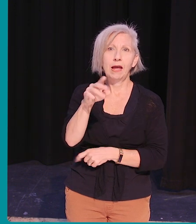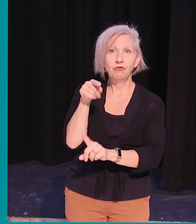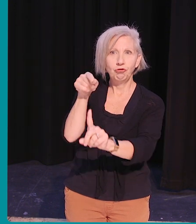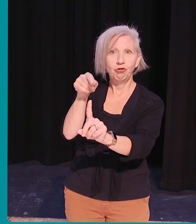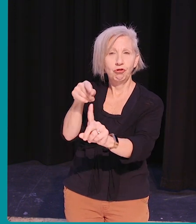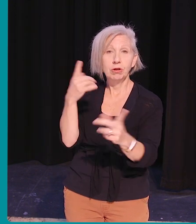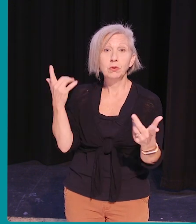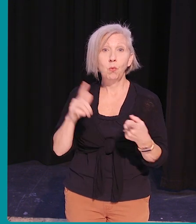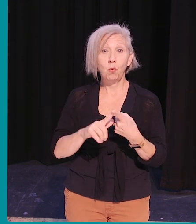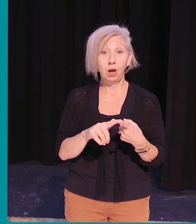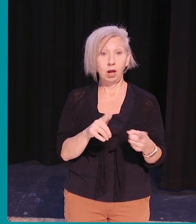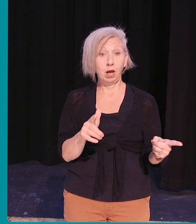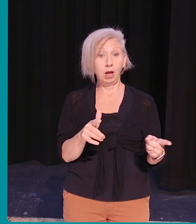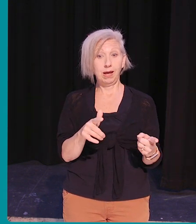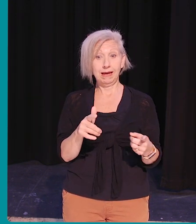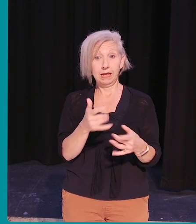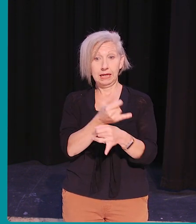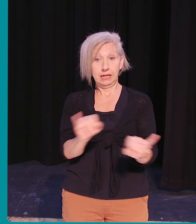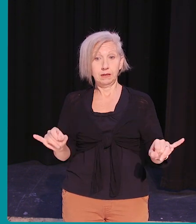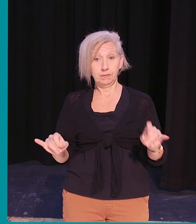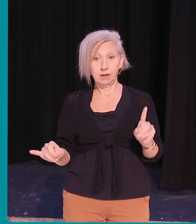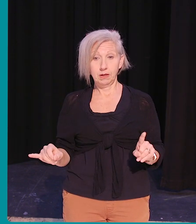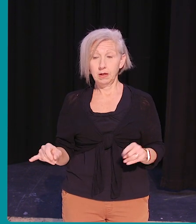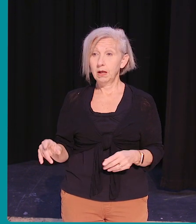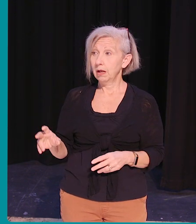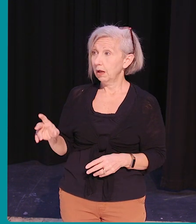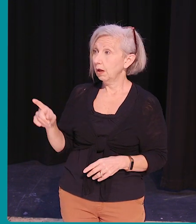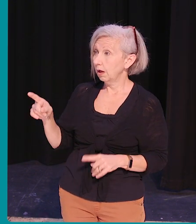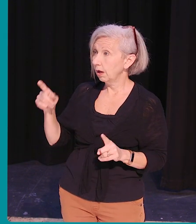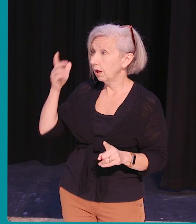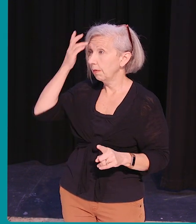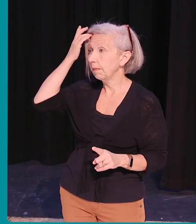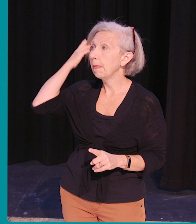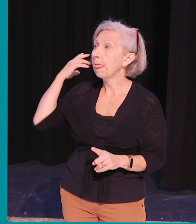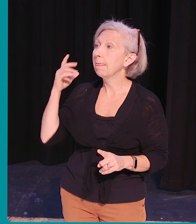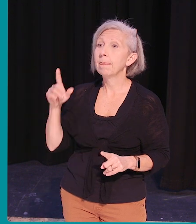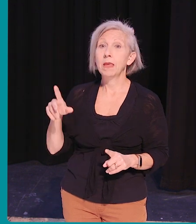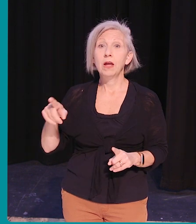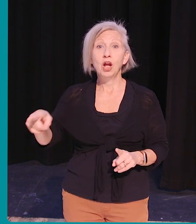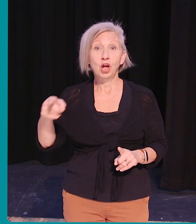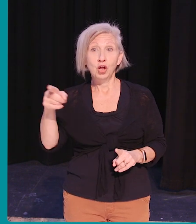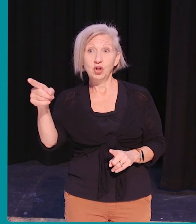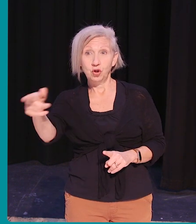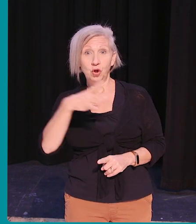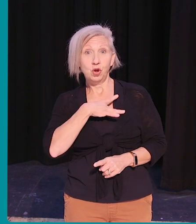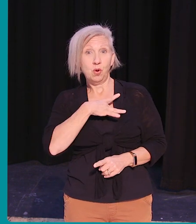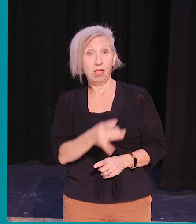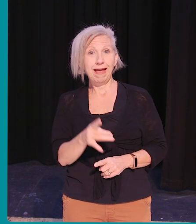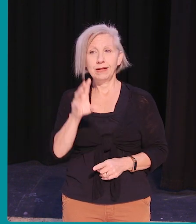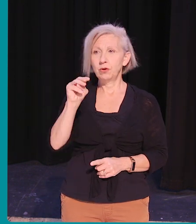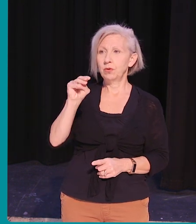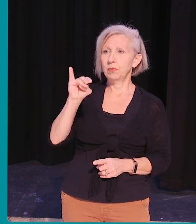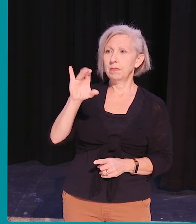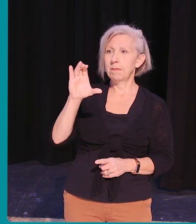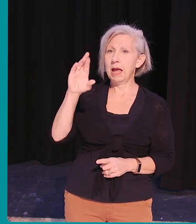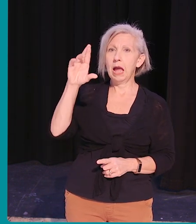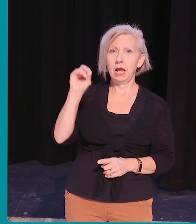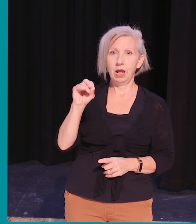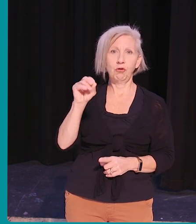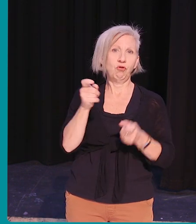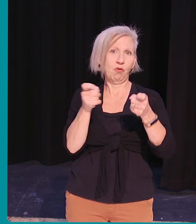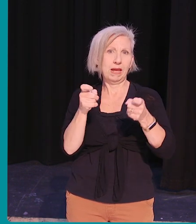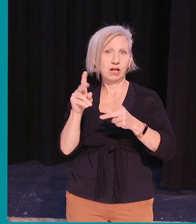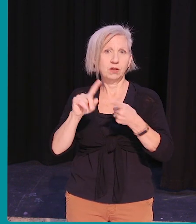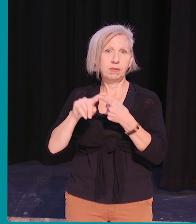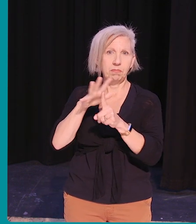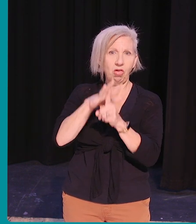micromanaged? No? Do you like to be micromanaged? Sure you do. No, you don't. Do you like to be micromanaged? I'm not asking you. You're cold and heartless.